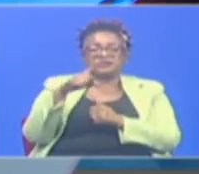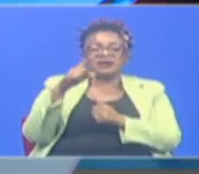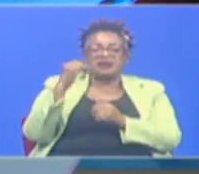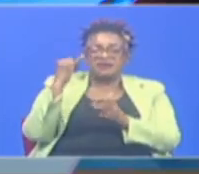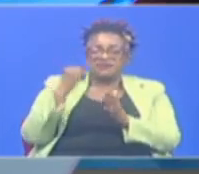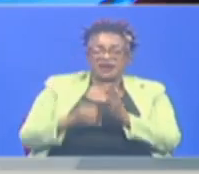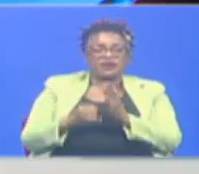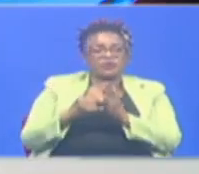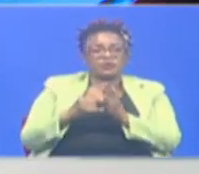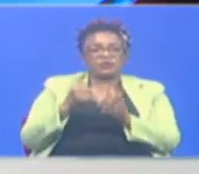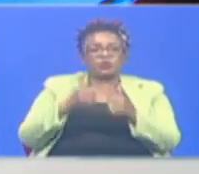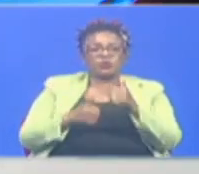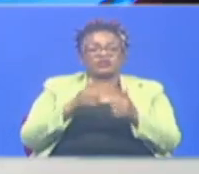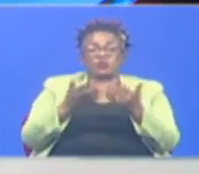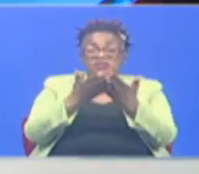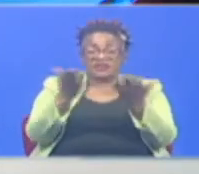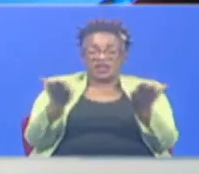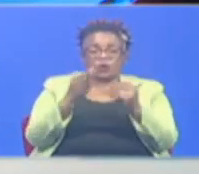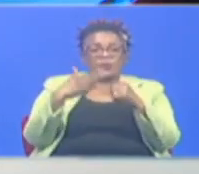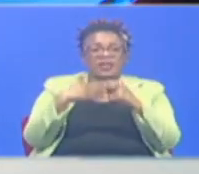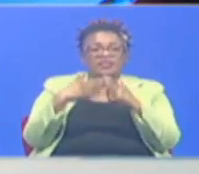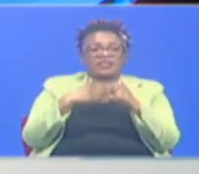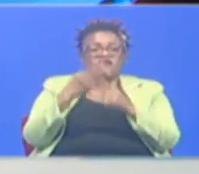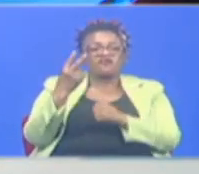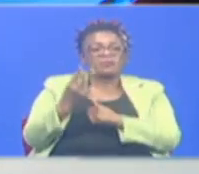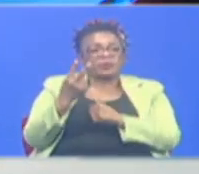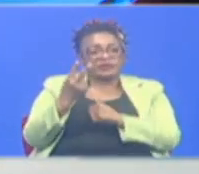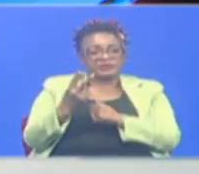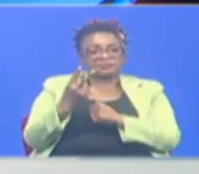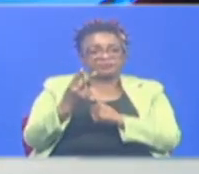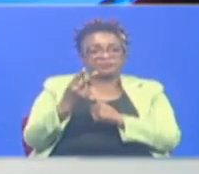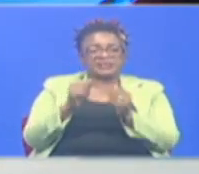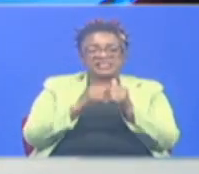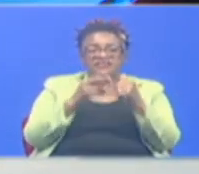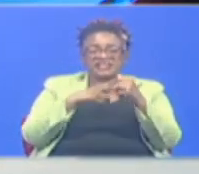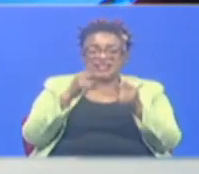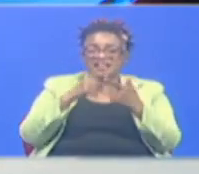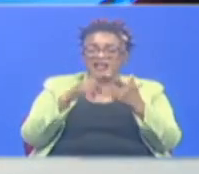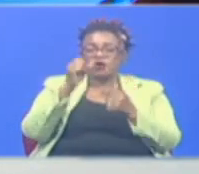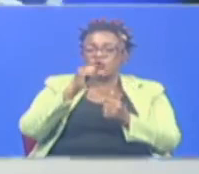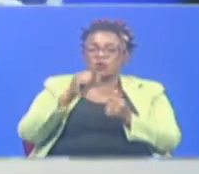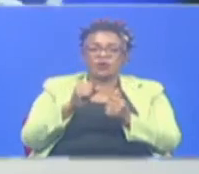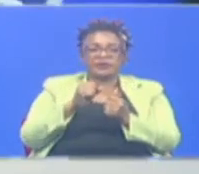which aired on NTV on the 9th of February. 17-year-old Nobert